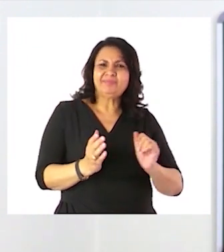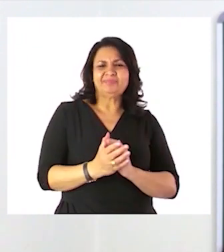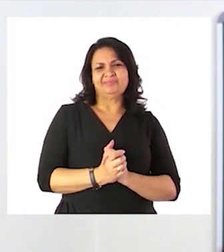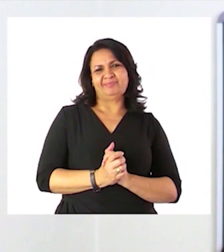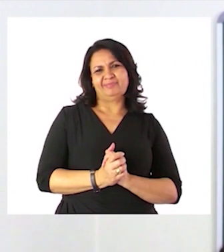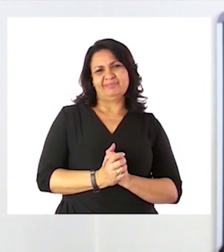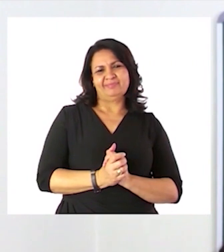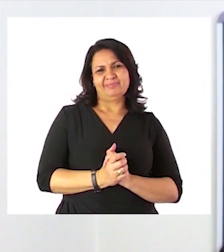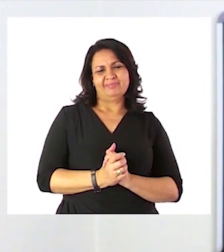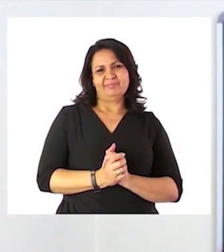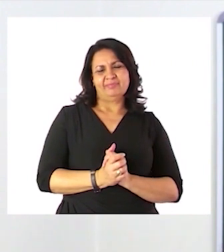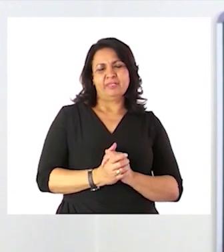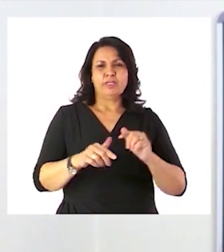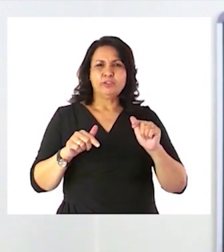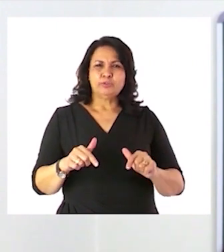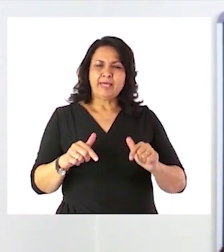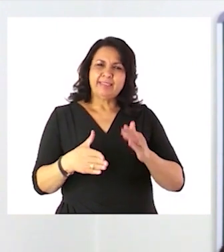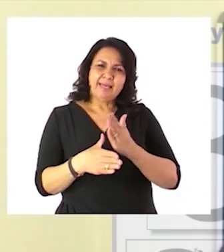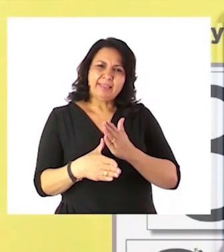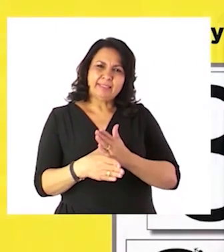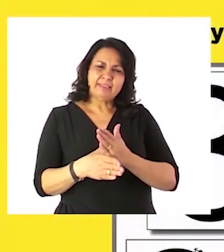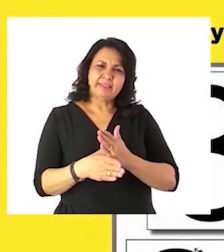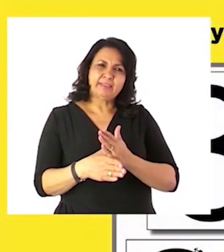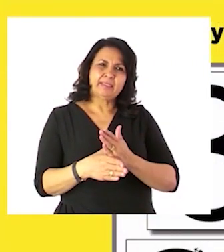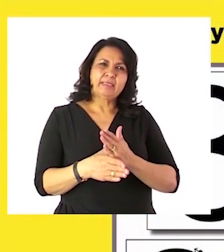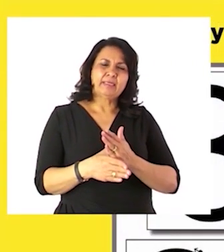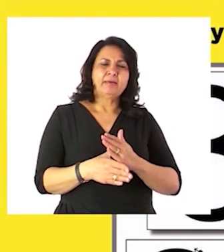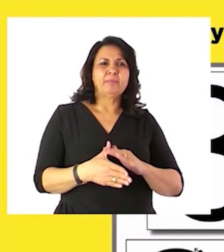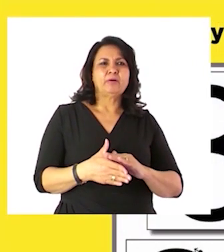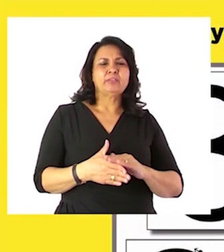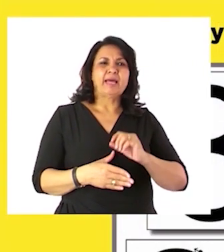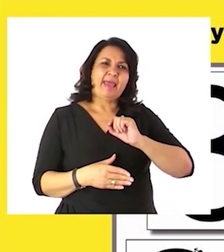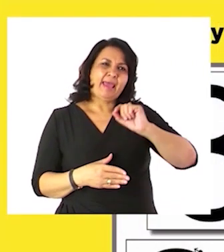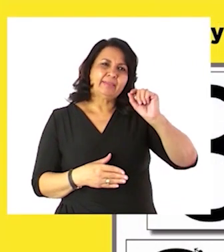running water. Today's lesson is all about